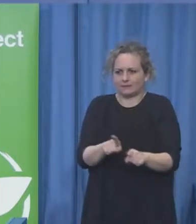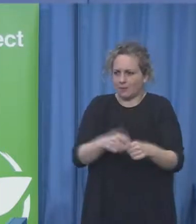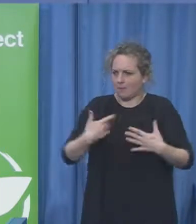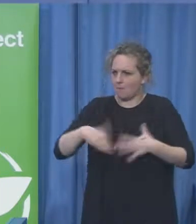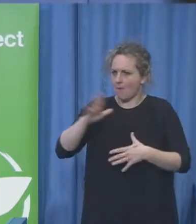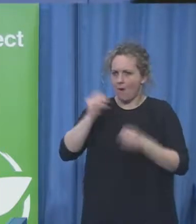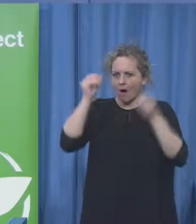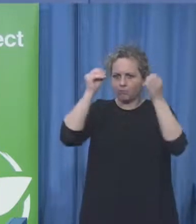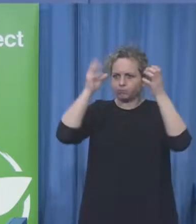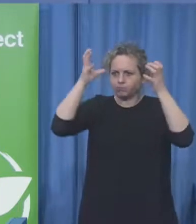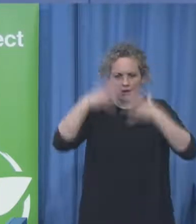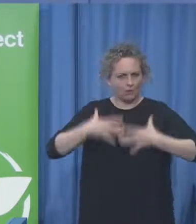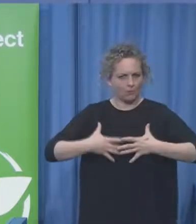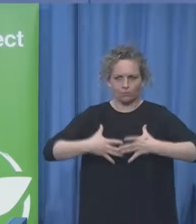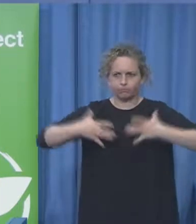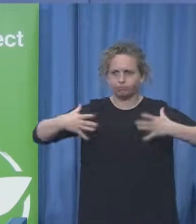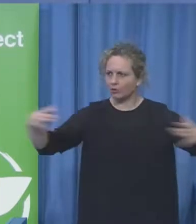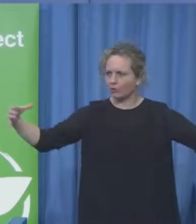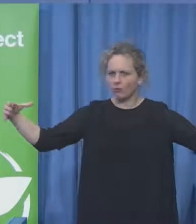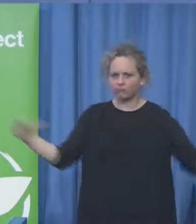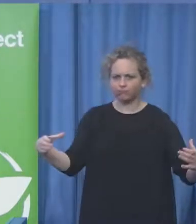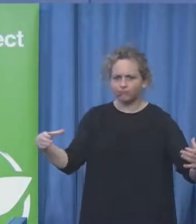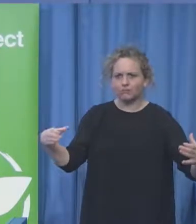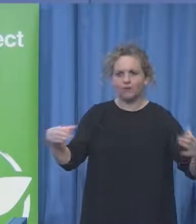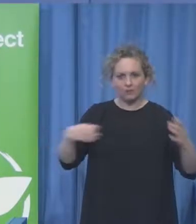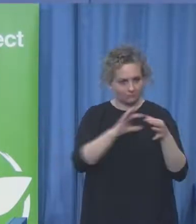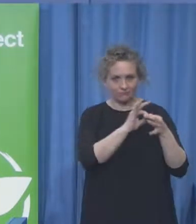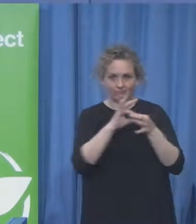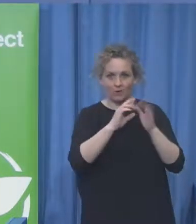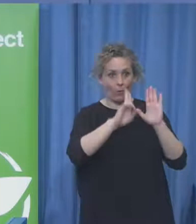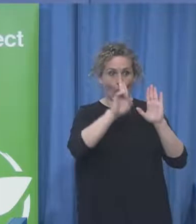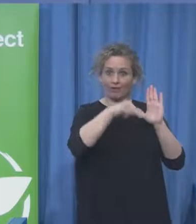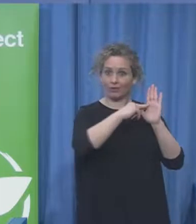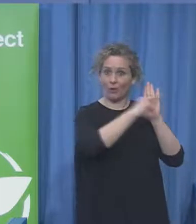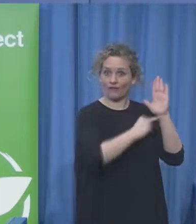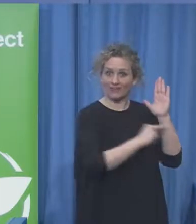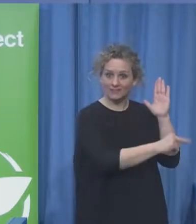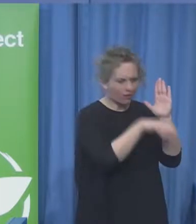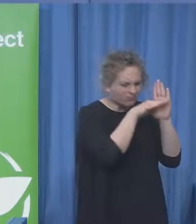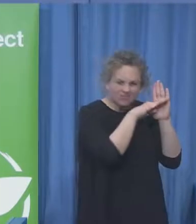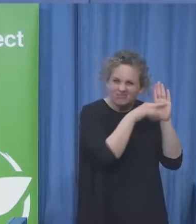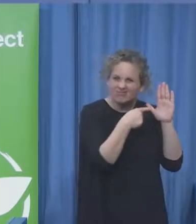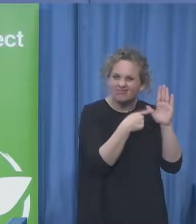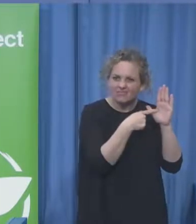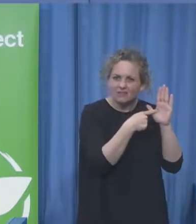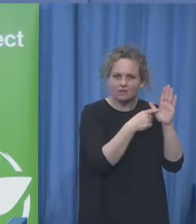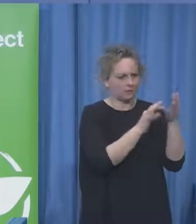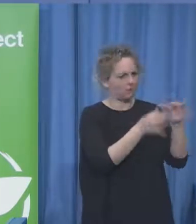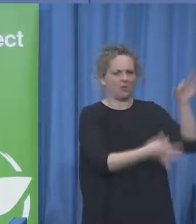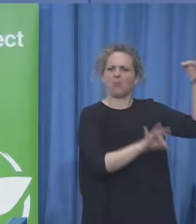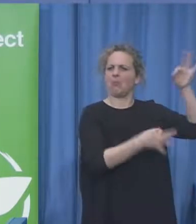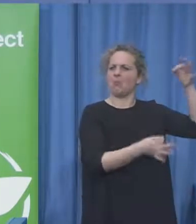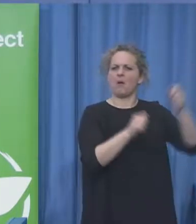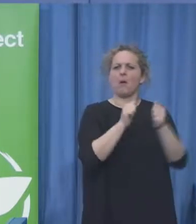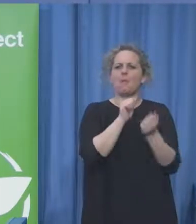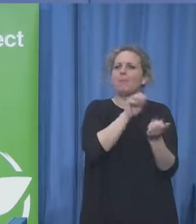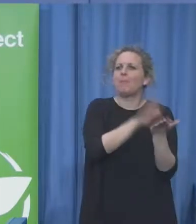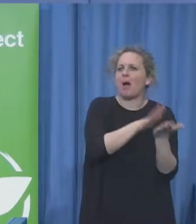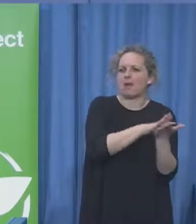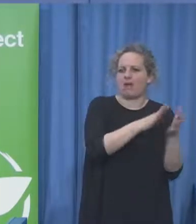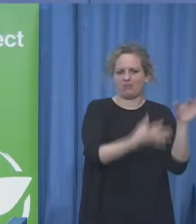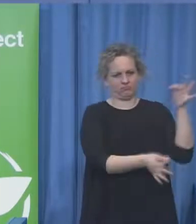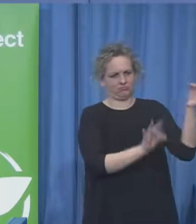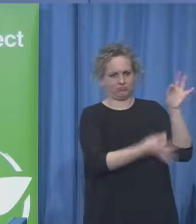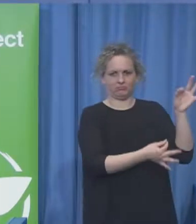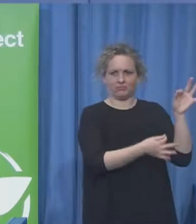as holders of human rights on an equal basis with others, not just, I mean, recipients of compassion